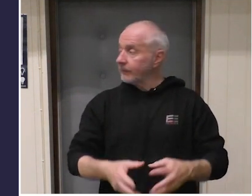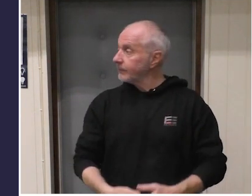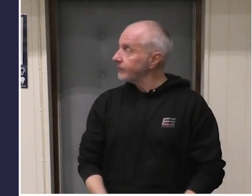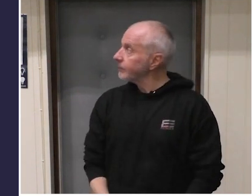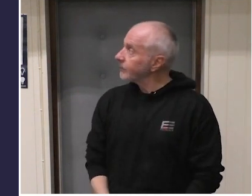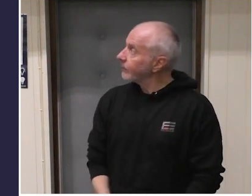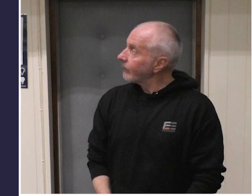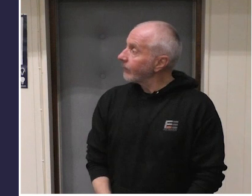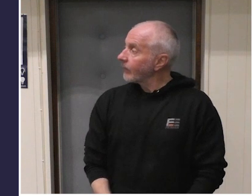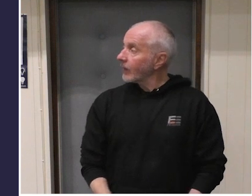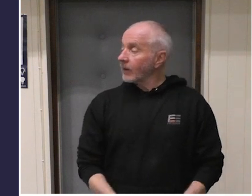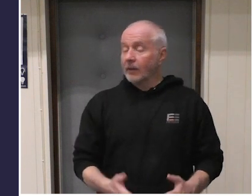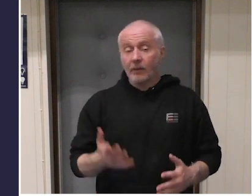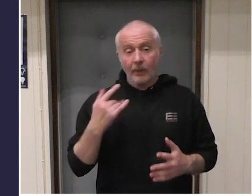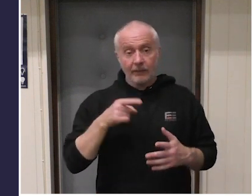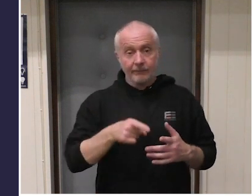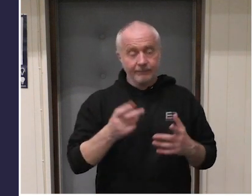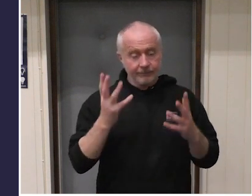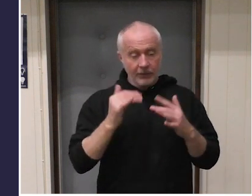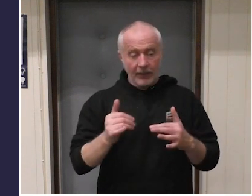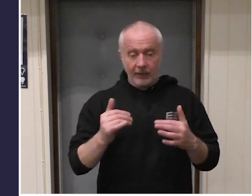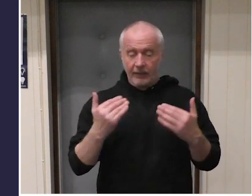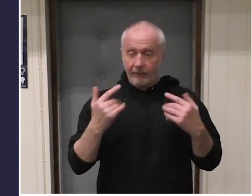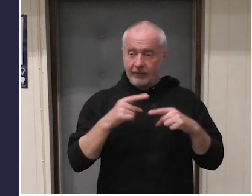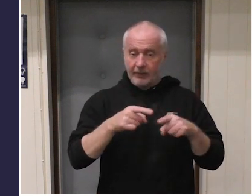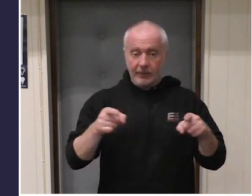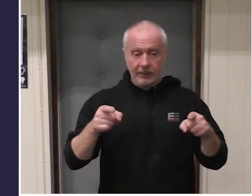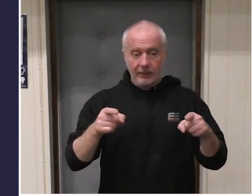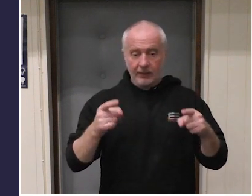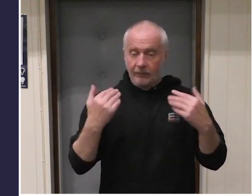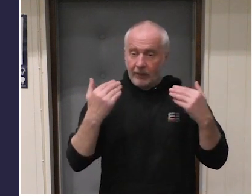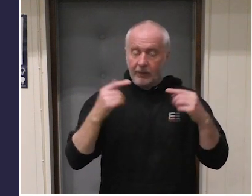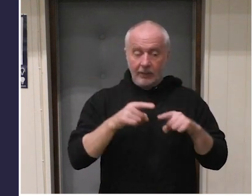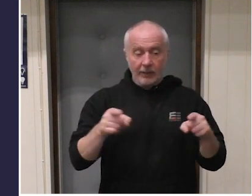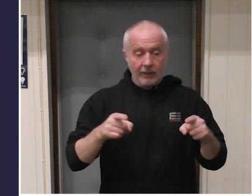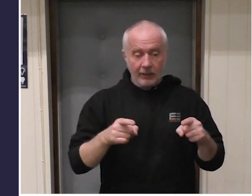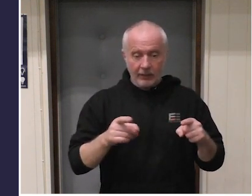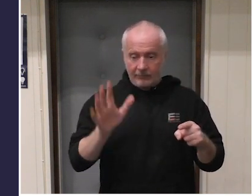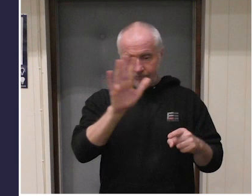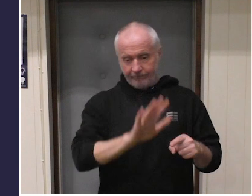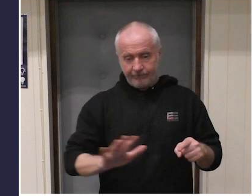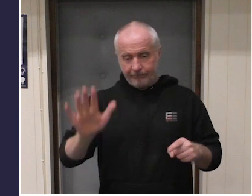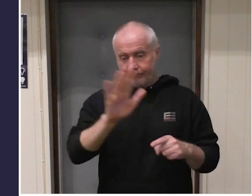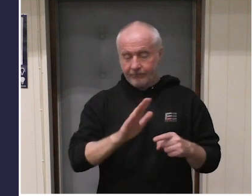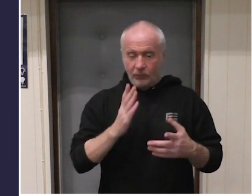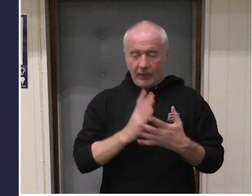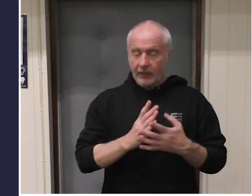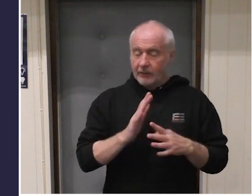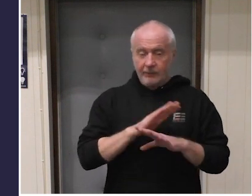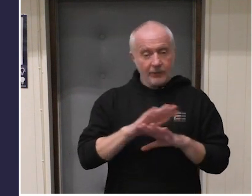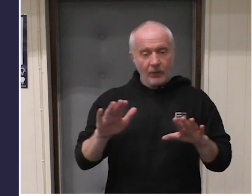It turns out when you look at the fitness landscape of this thing, even though it's actually a relatively simple, real gene regulatory networks are nowhere near that simple,